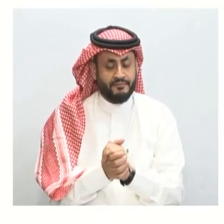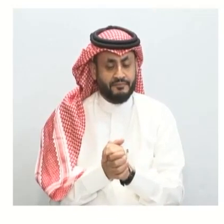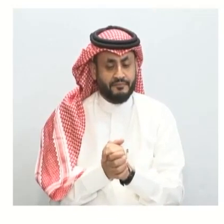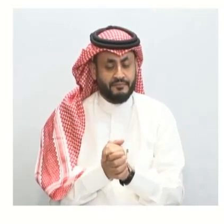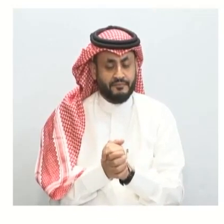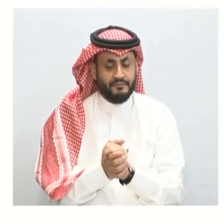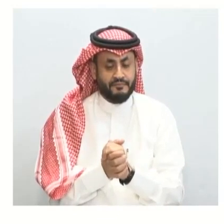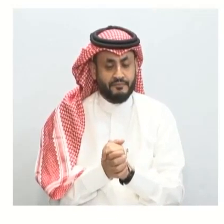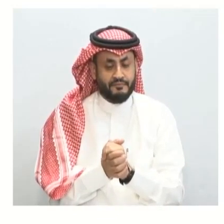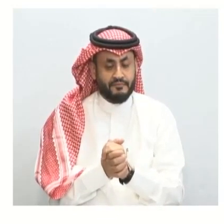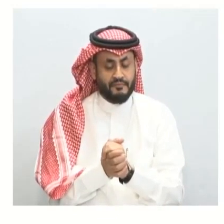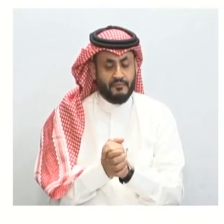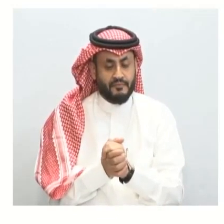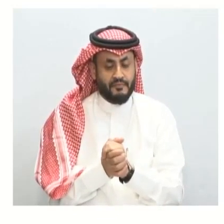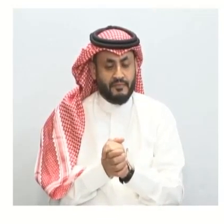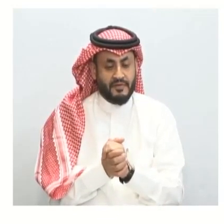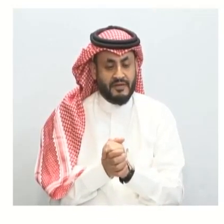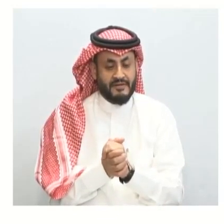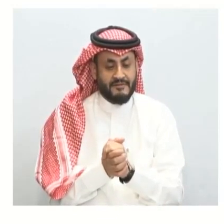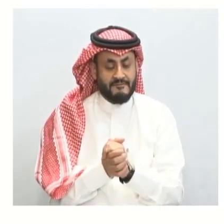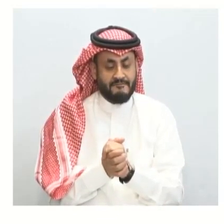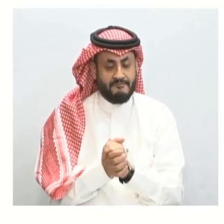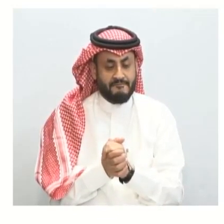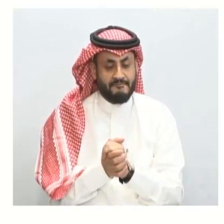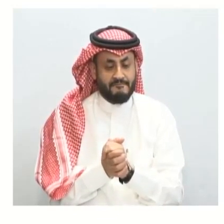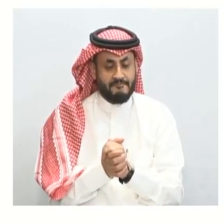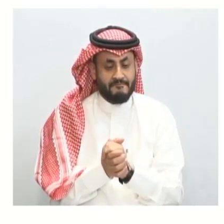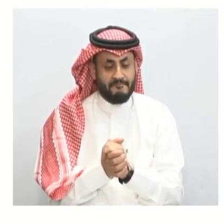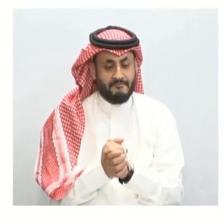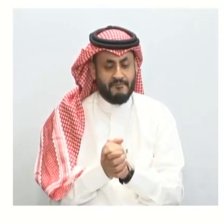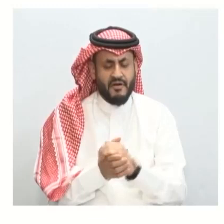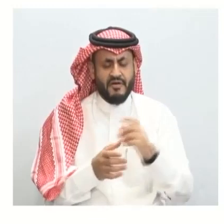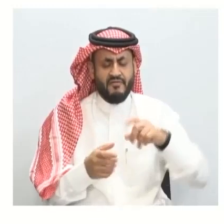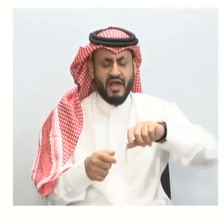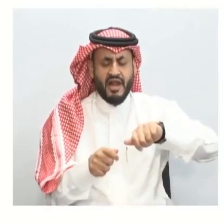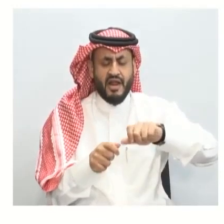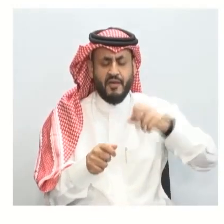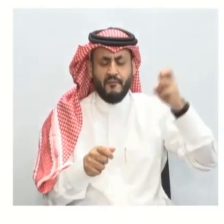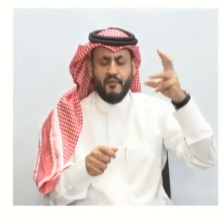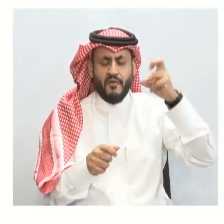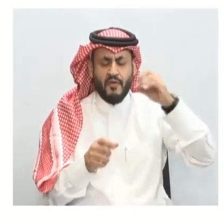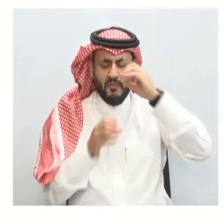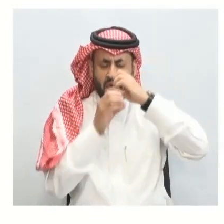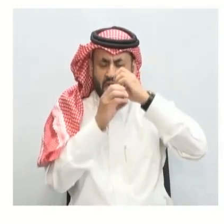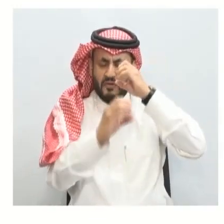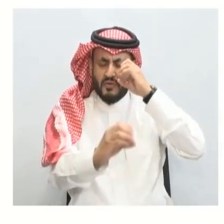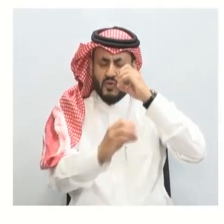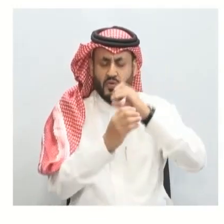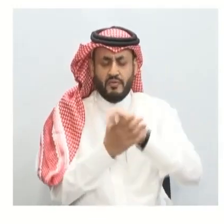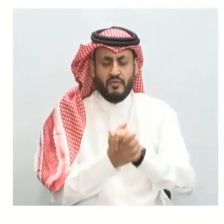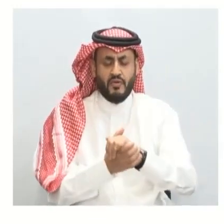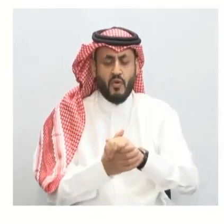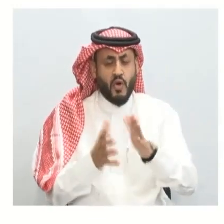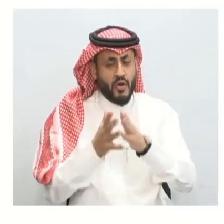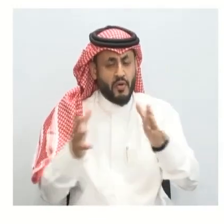been looking for extraterrestrial life using the world's largest radio telescope? So there is a